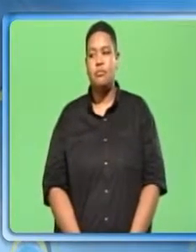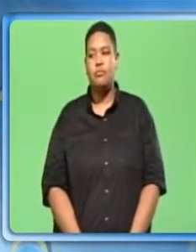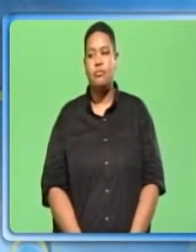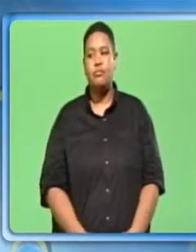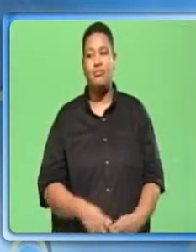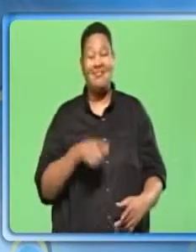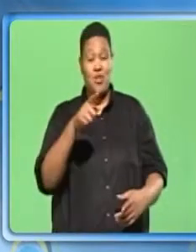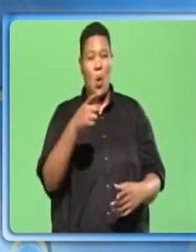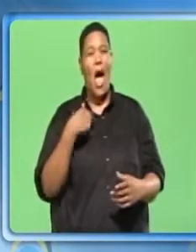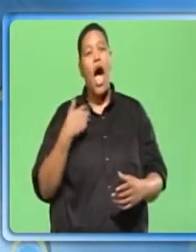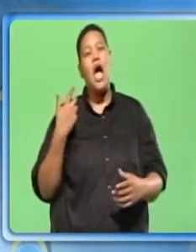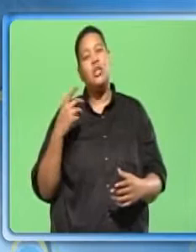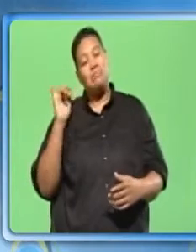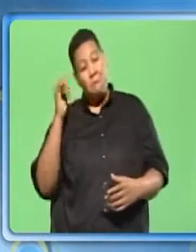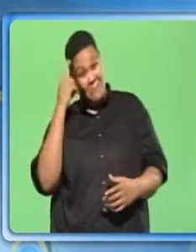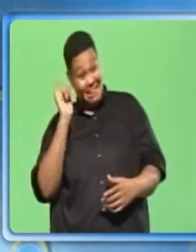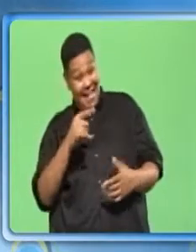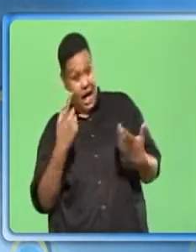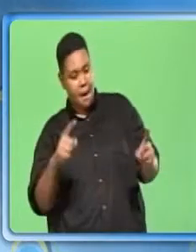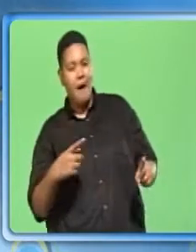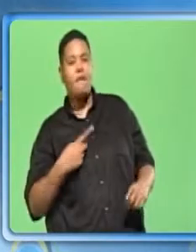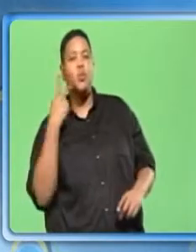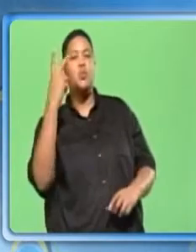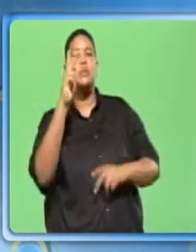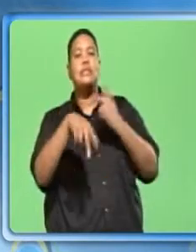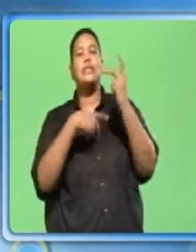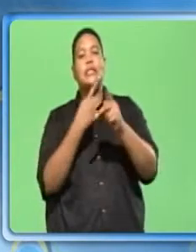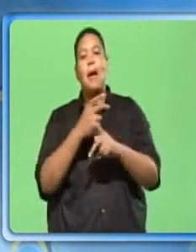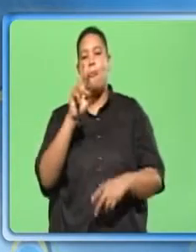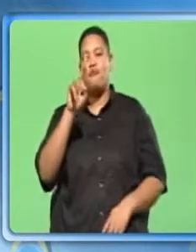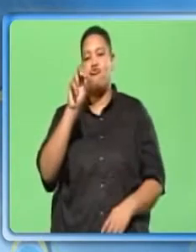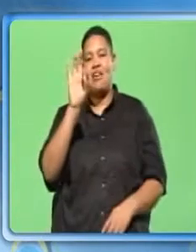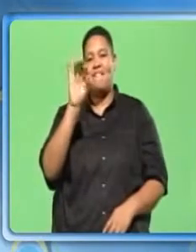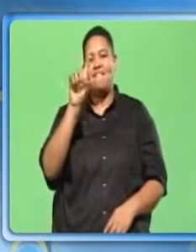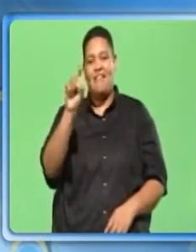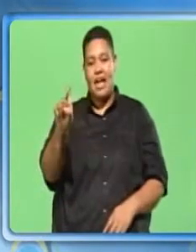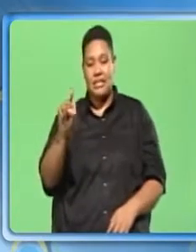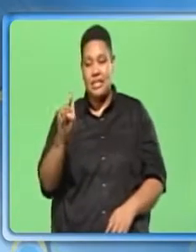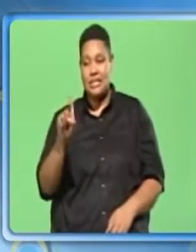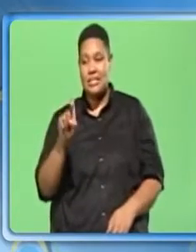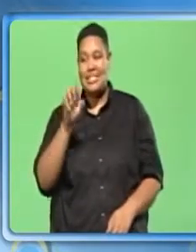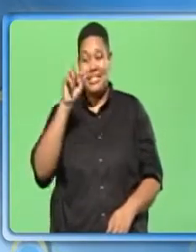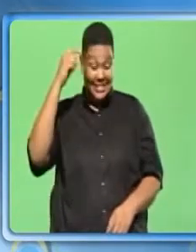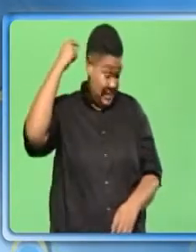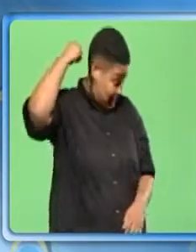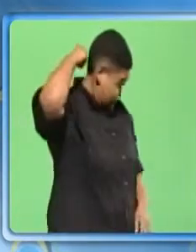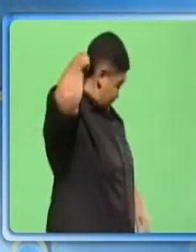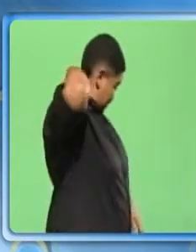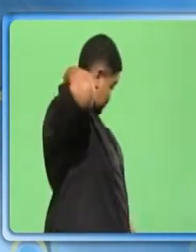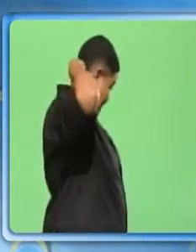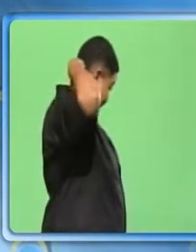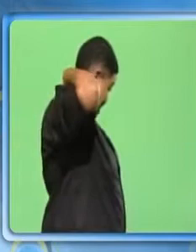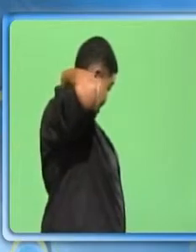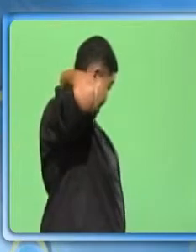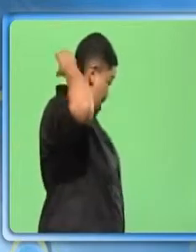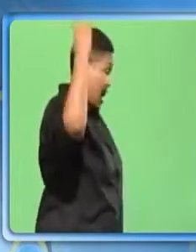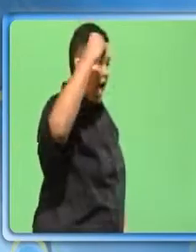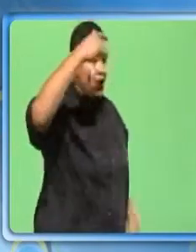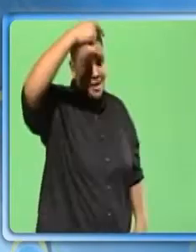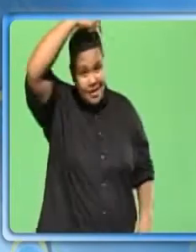Due to this, there are two types of reflexes, the spinal reflex and the cranial